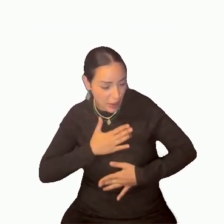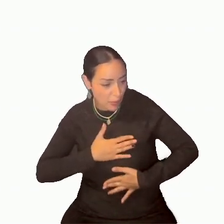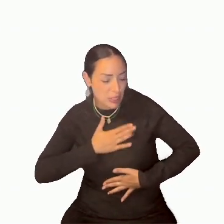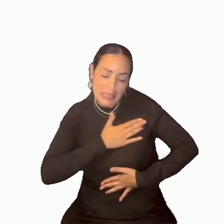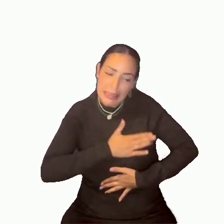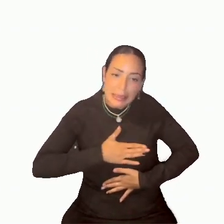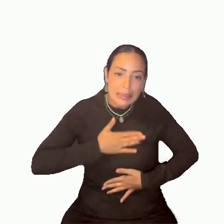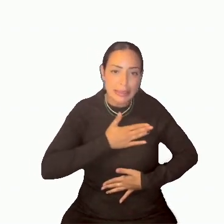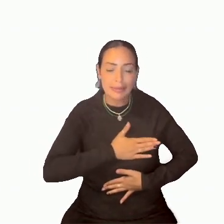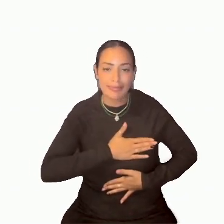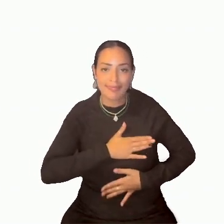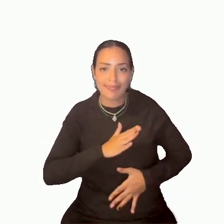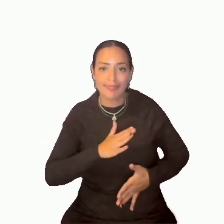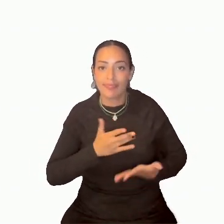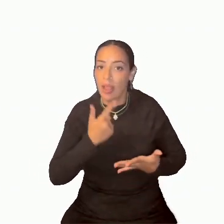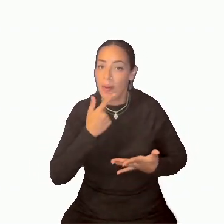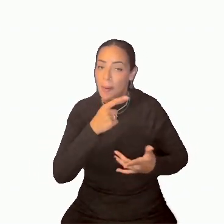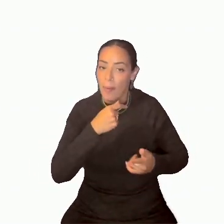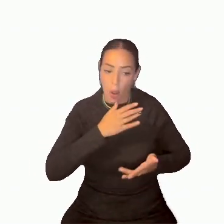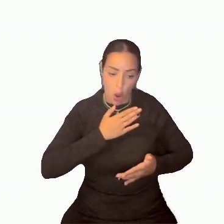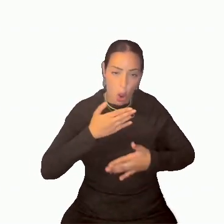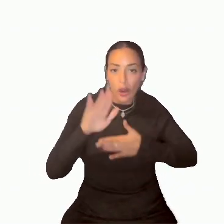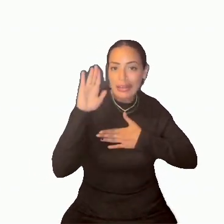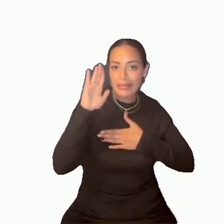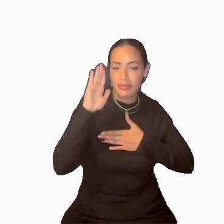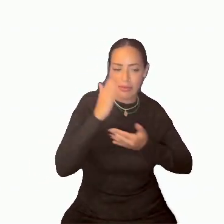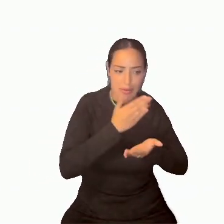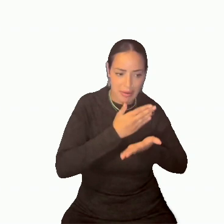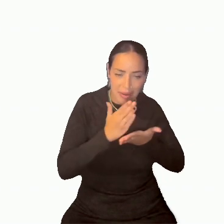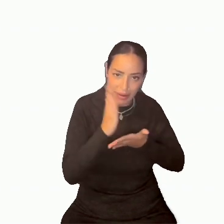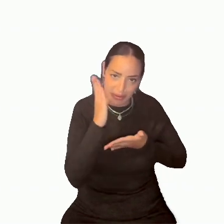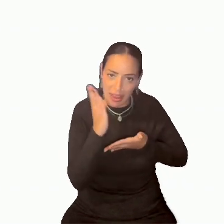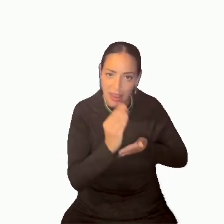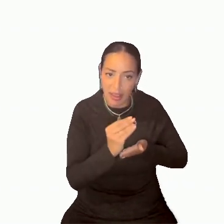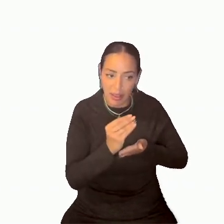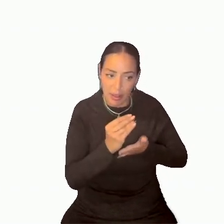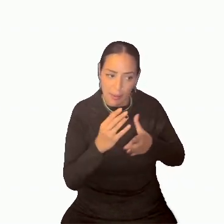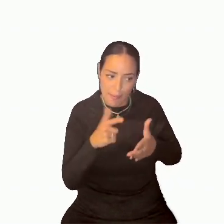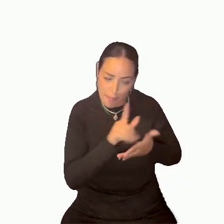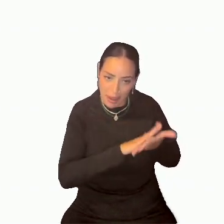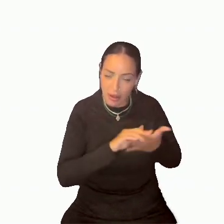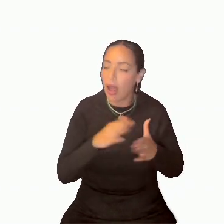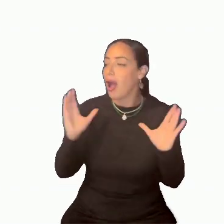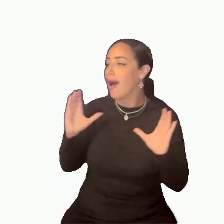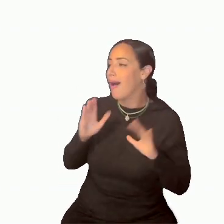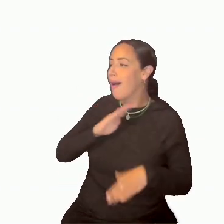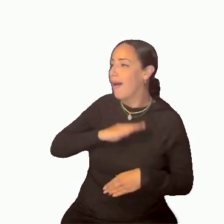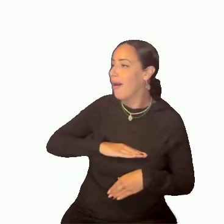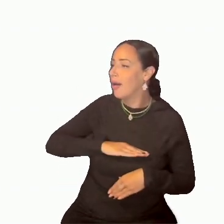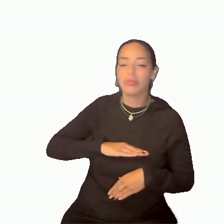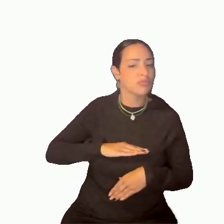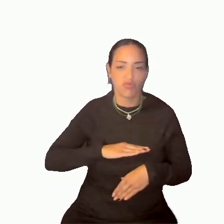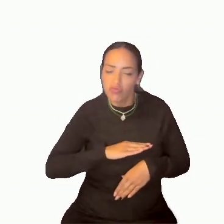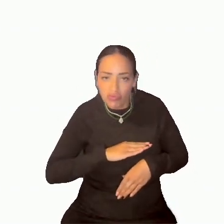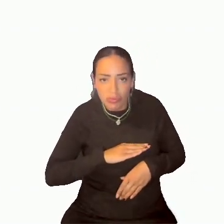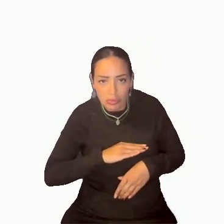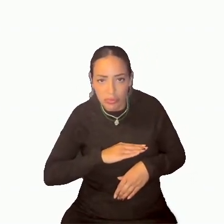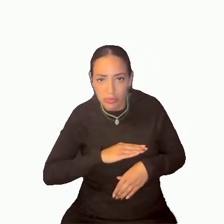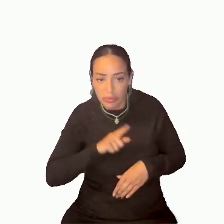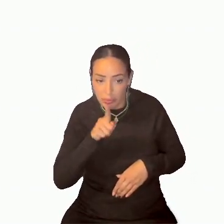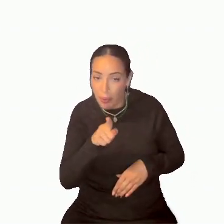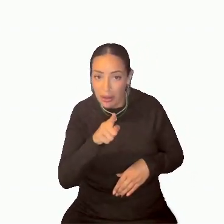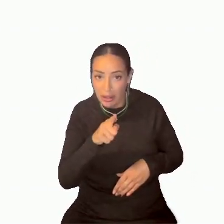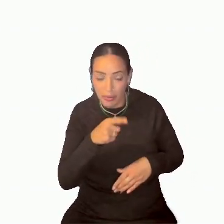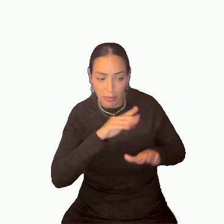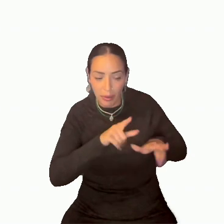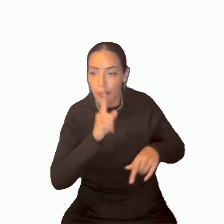Honesty and clarity will not necessarily offer comfort during such times, but to not provide this will almost certainly have profound implications